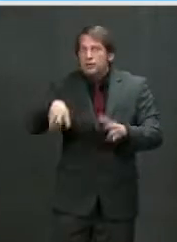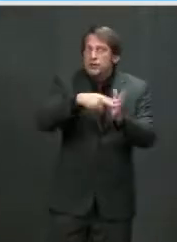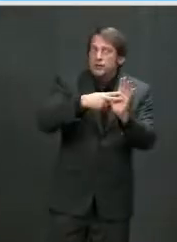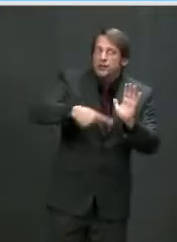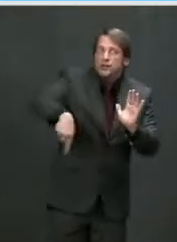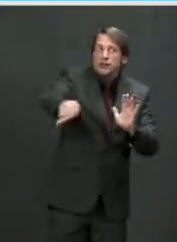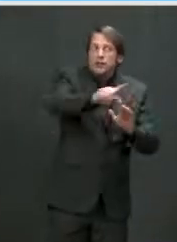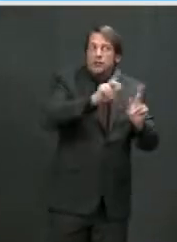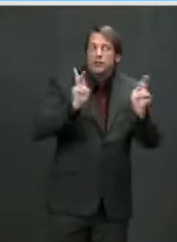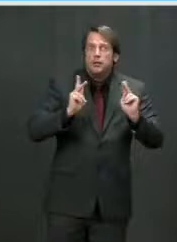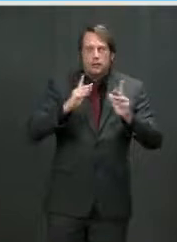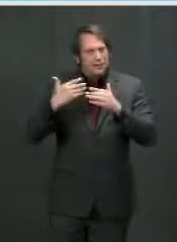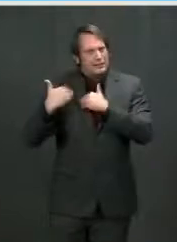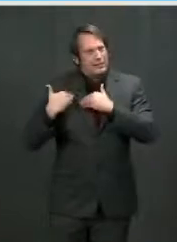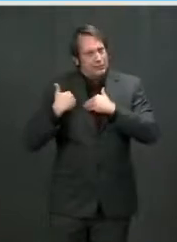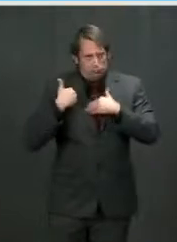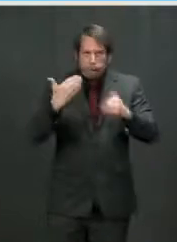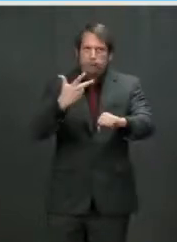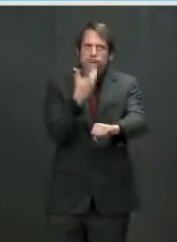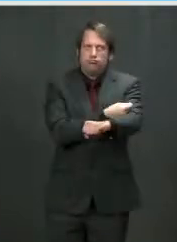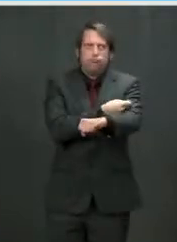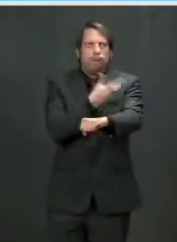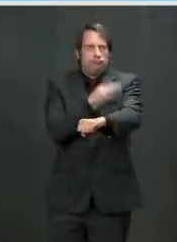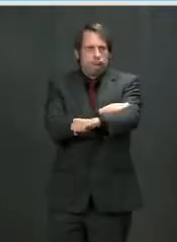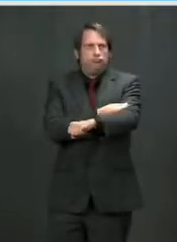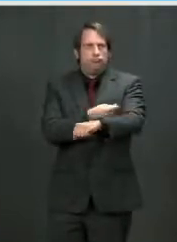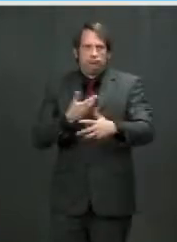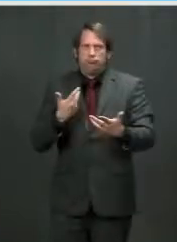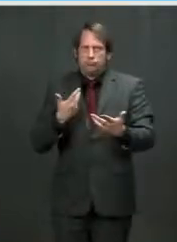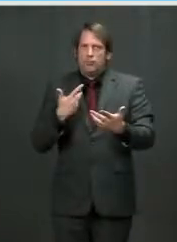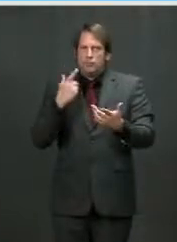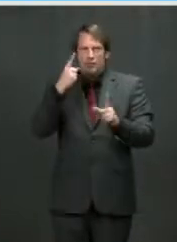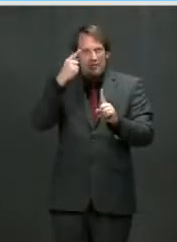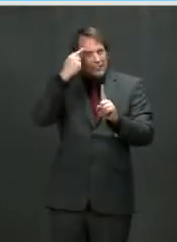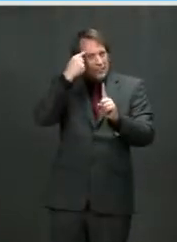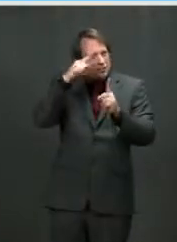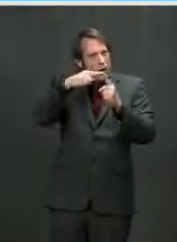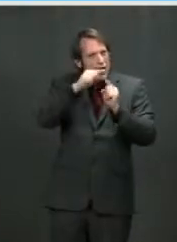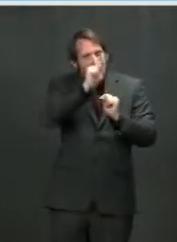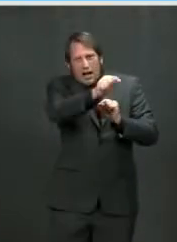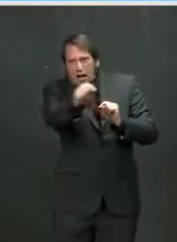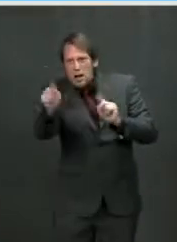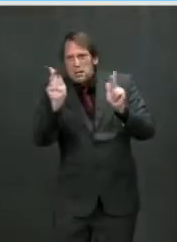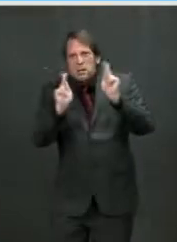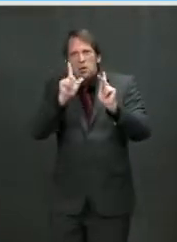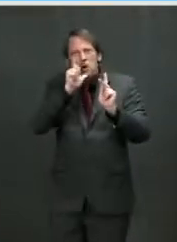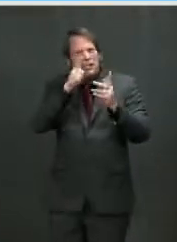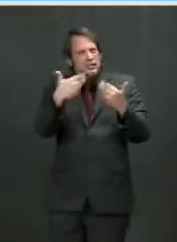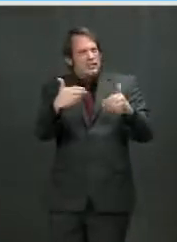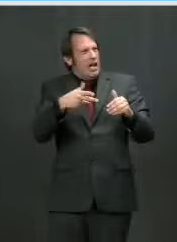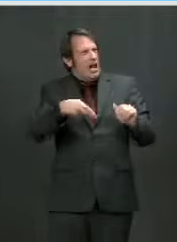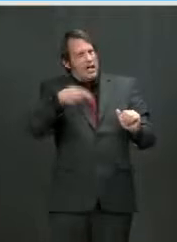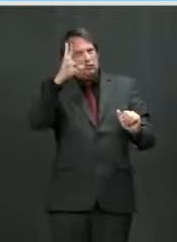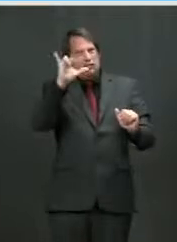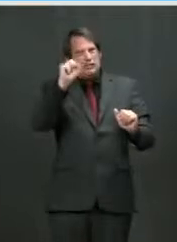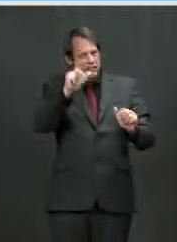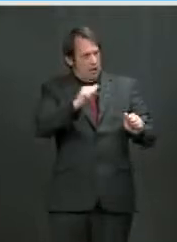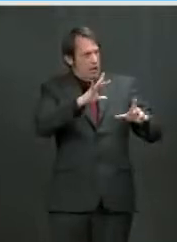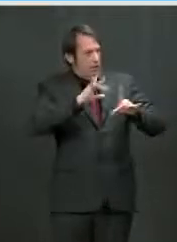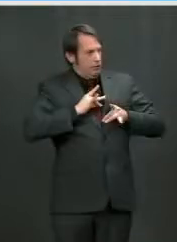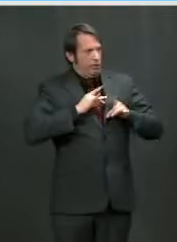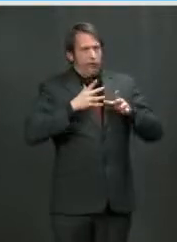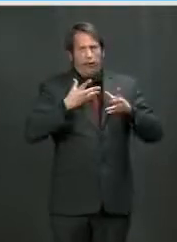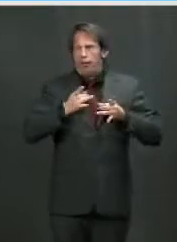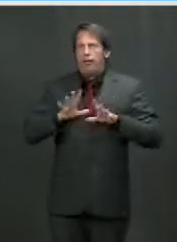can. We have to recognize the high risk of infection in areas of high community transmission. I encourage communities